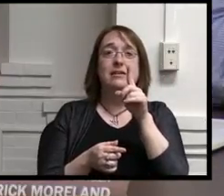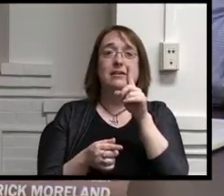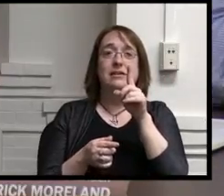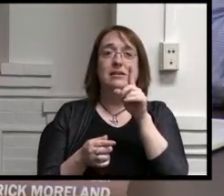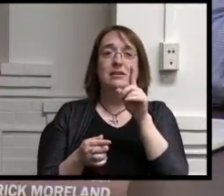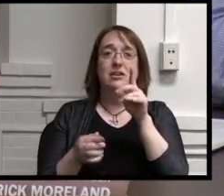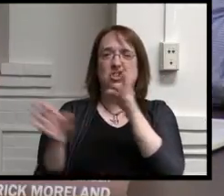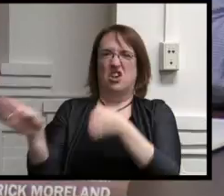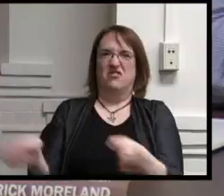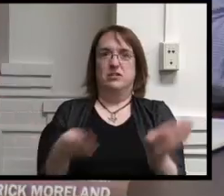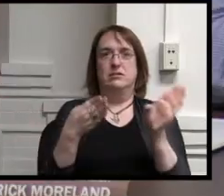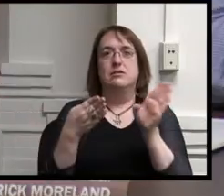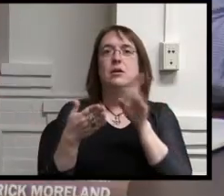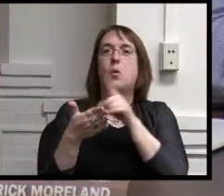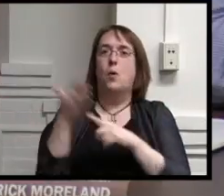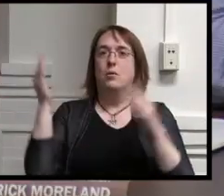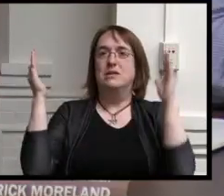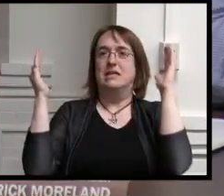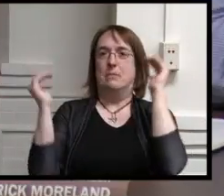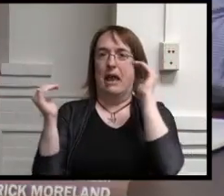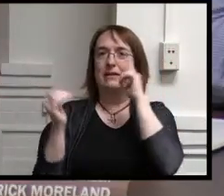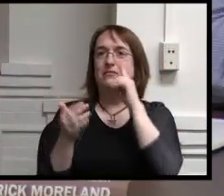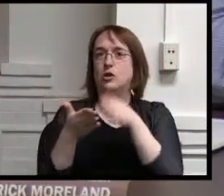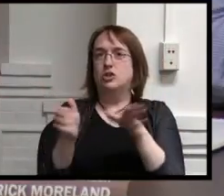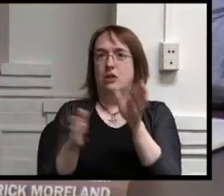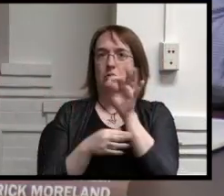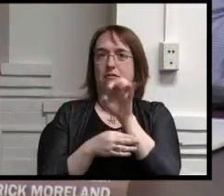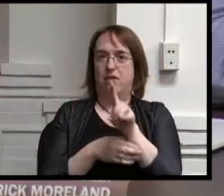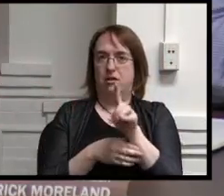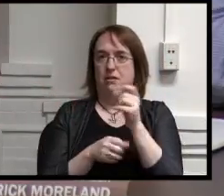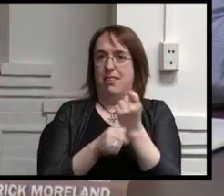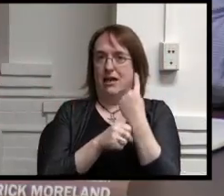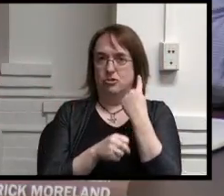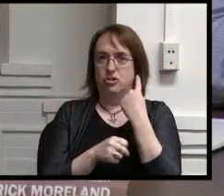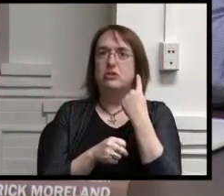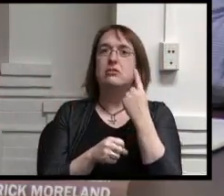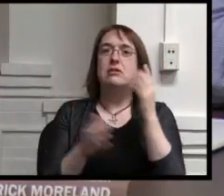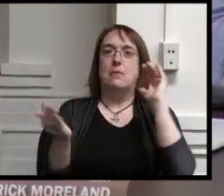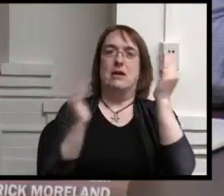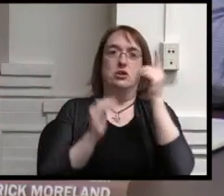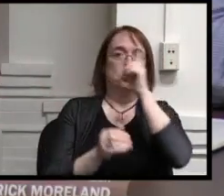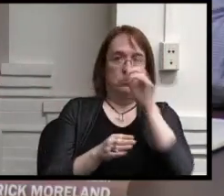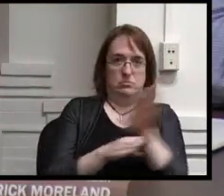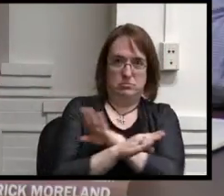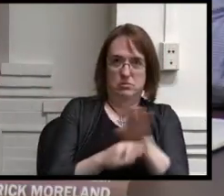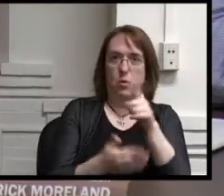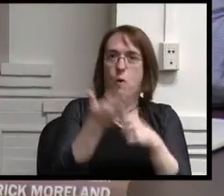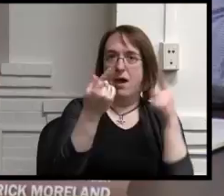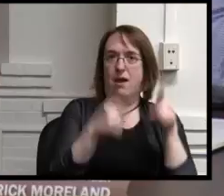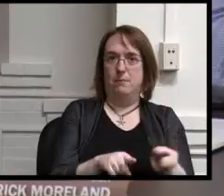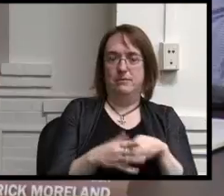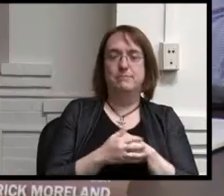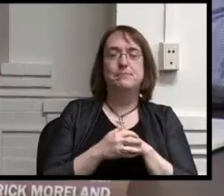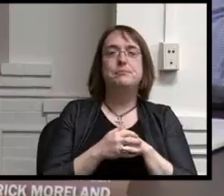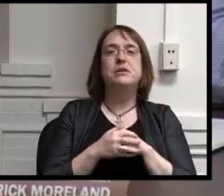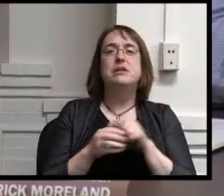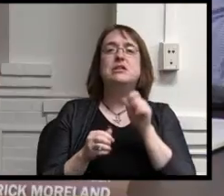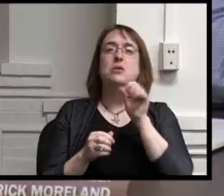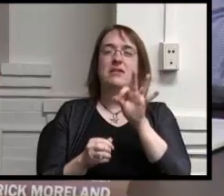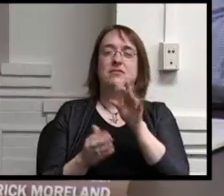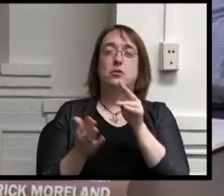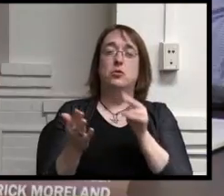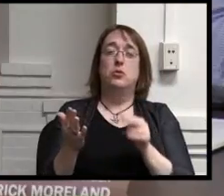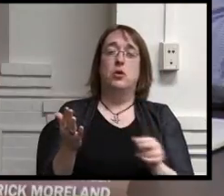what we expected to do in the general fund last year and what actually happened. And if you go up the list of